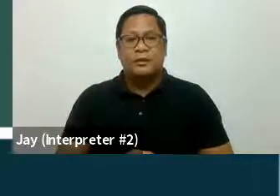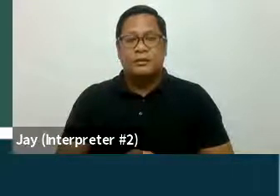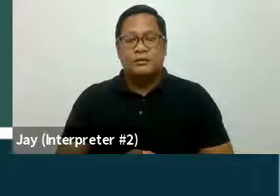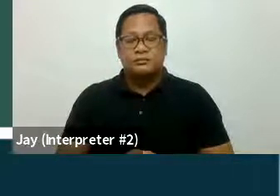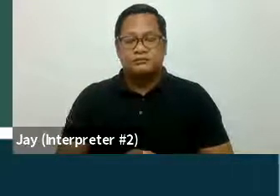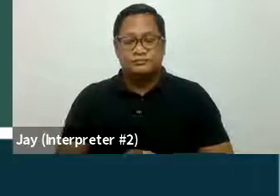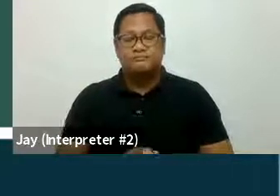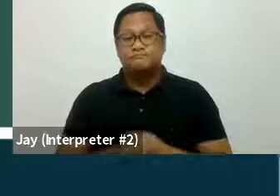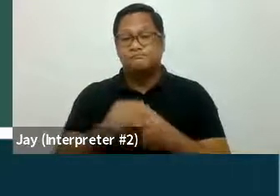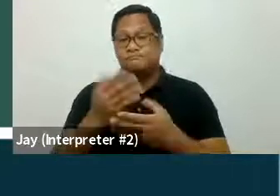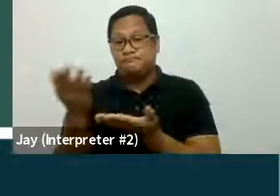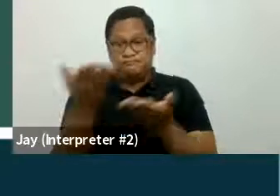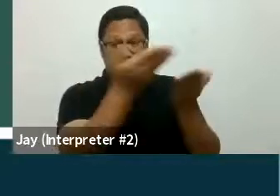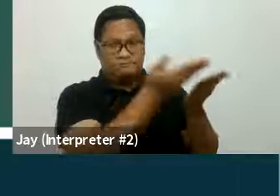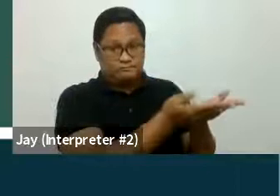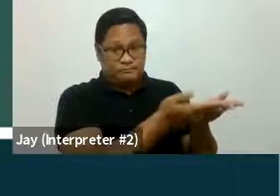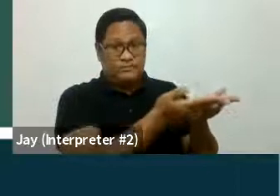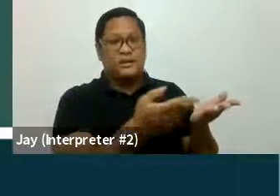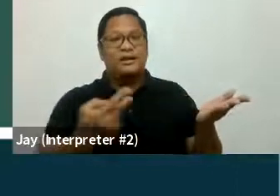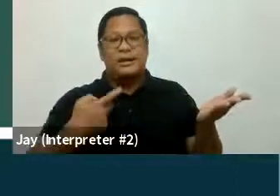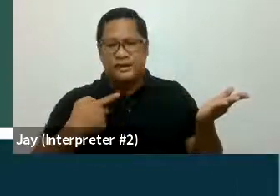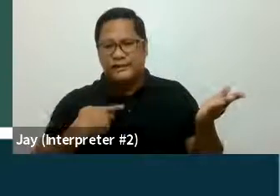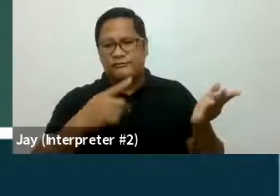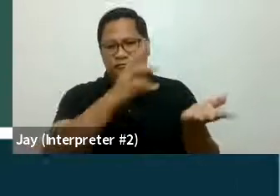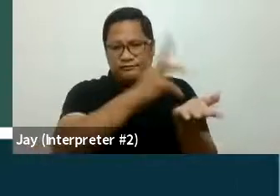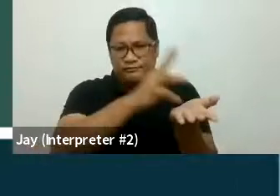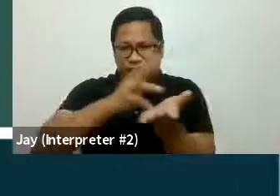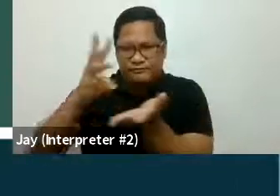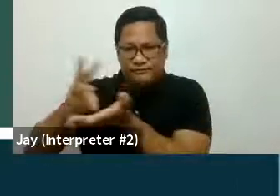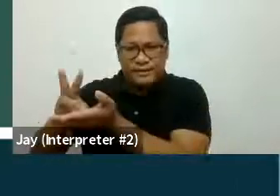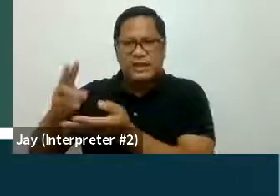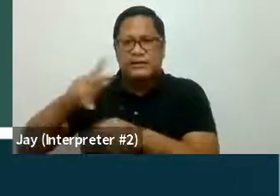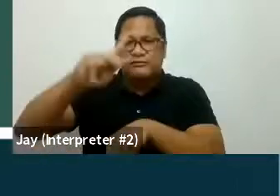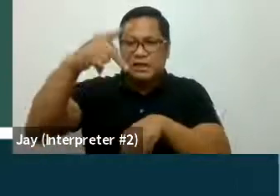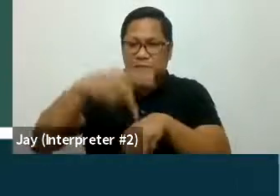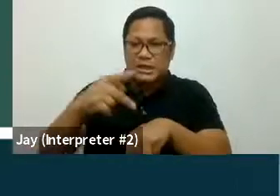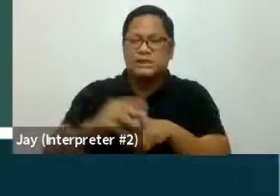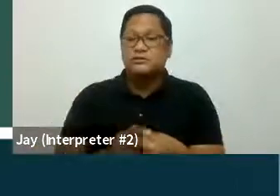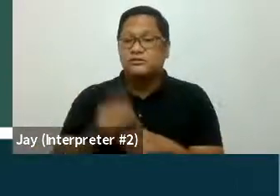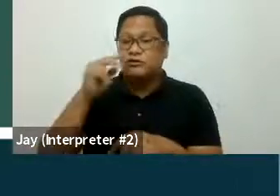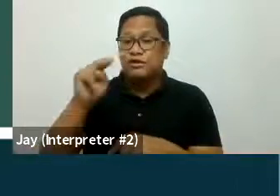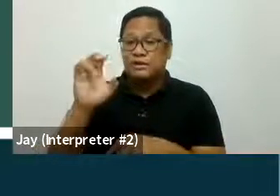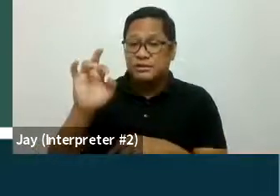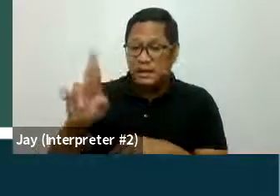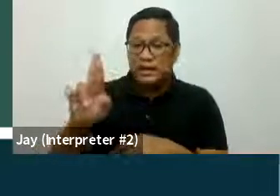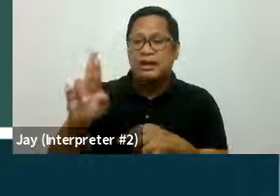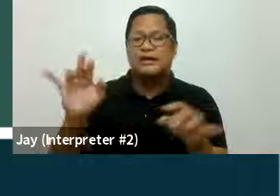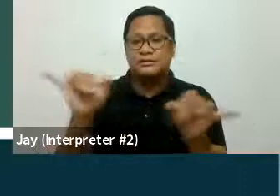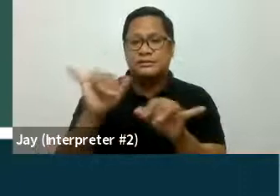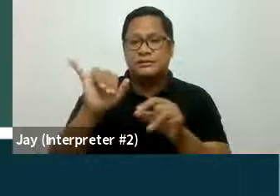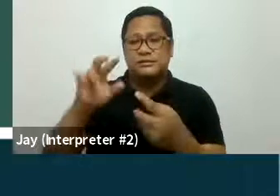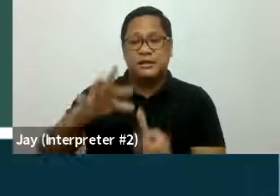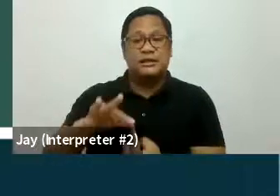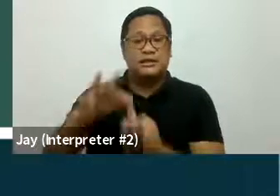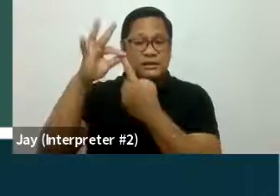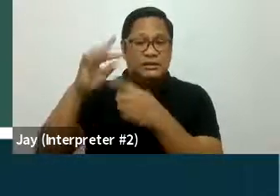So these are the designated cancer control facilities in the Philippines. For NCR and also the National Specialty Center